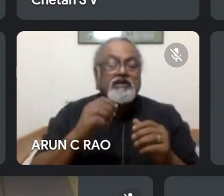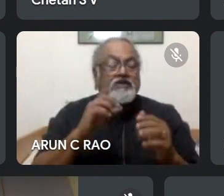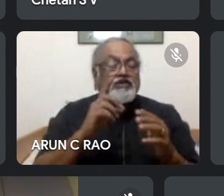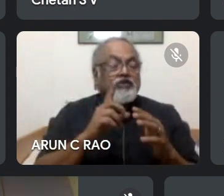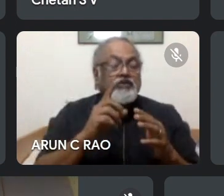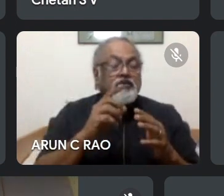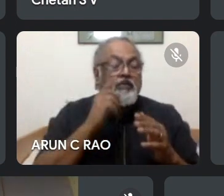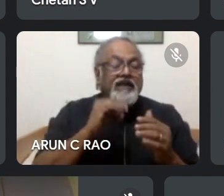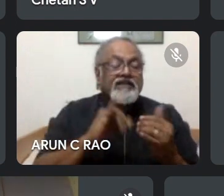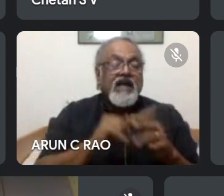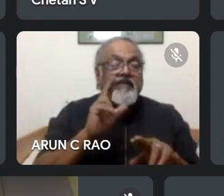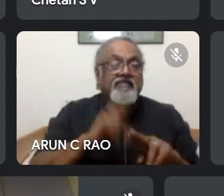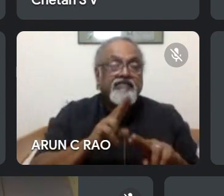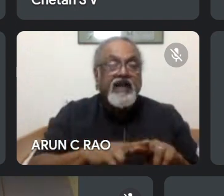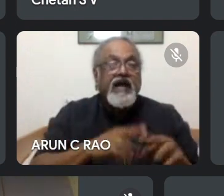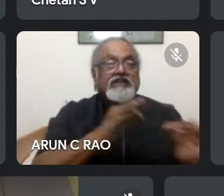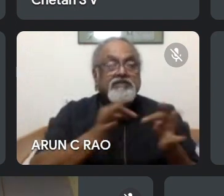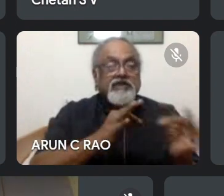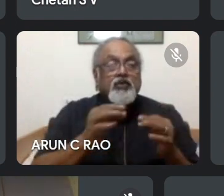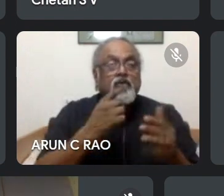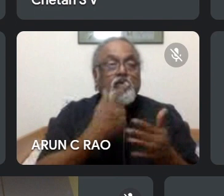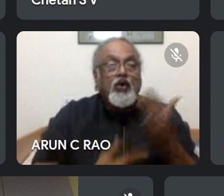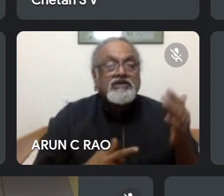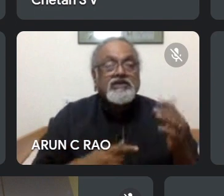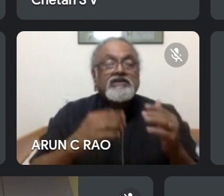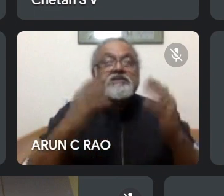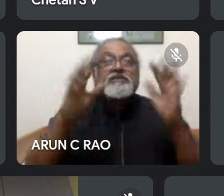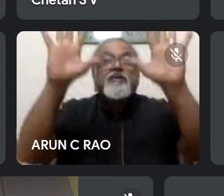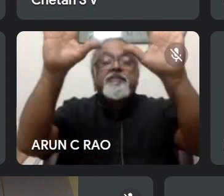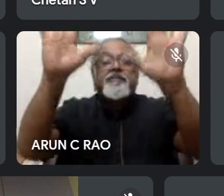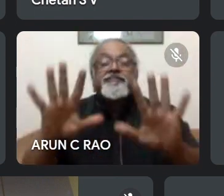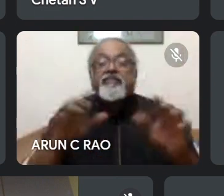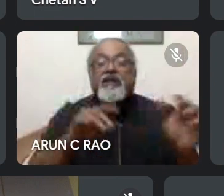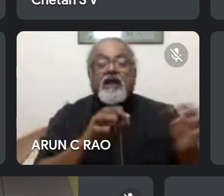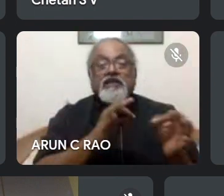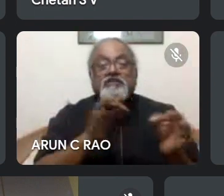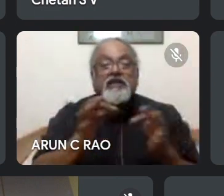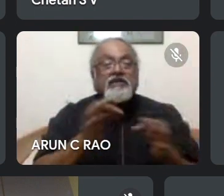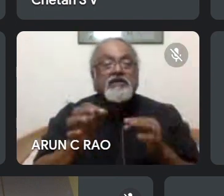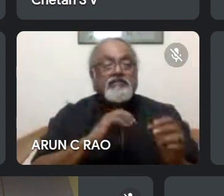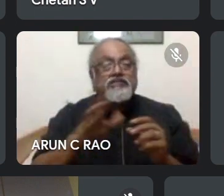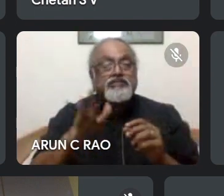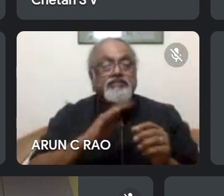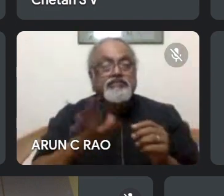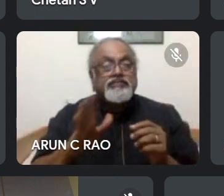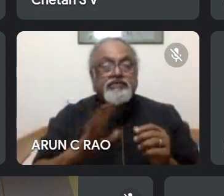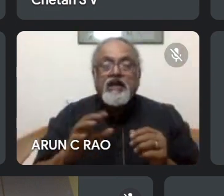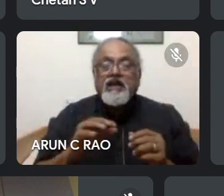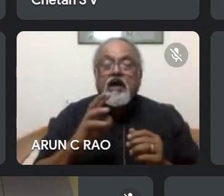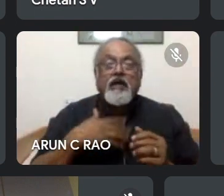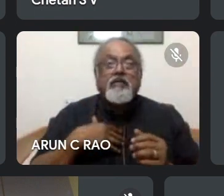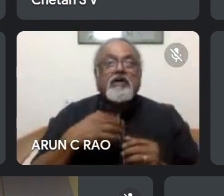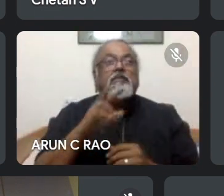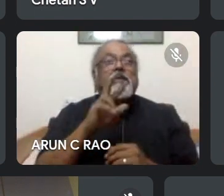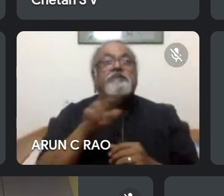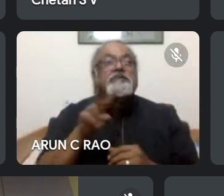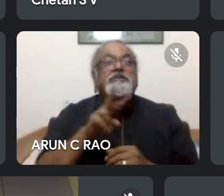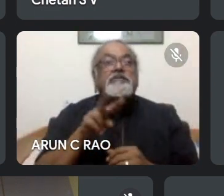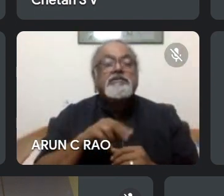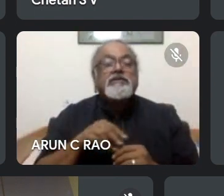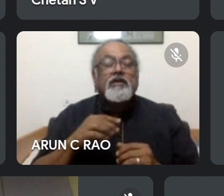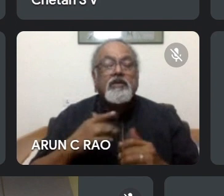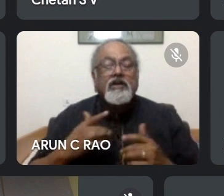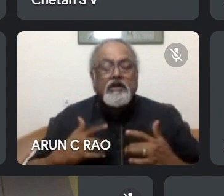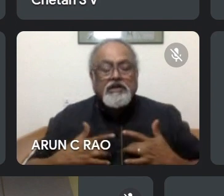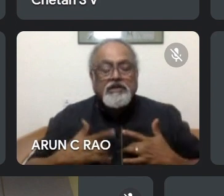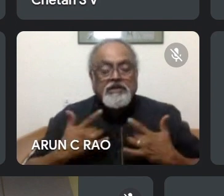And again, I mean, I don't know about the others. I cried. I was there just for the last 30 minutes, and I was just emotional for me,